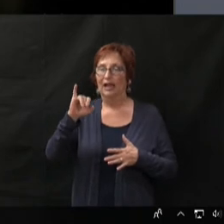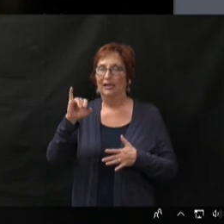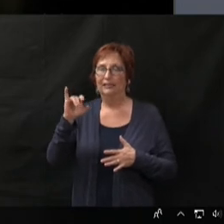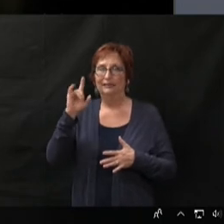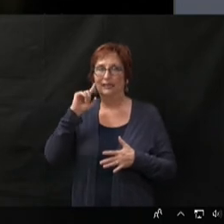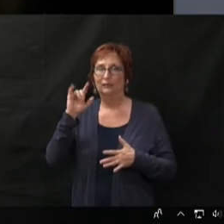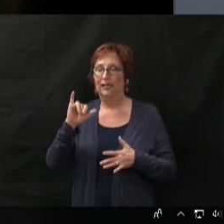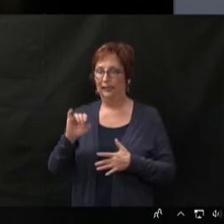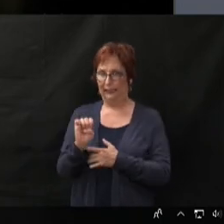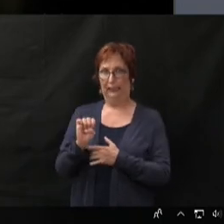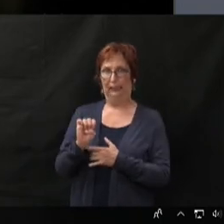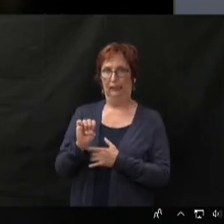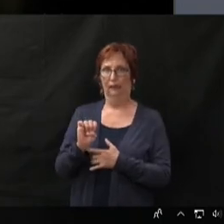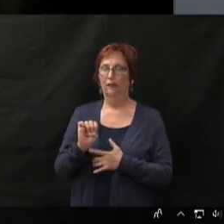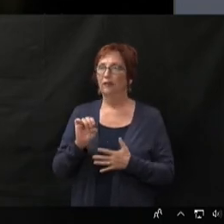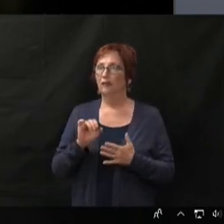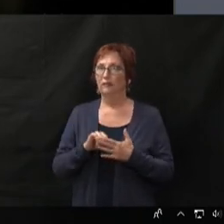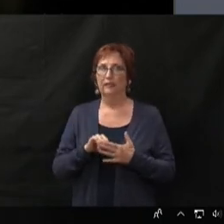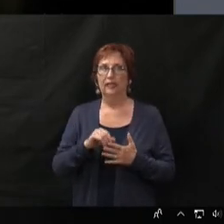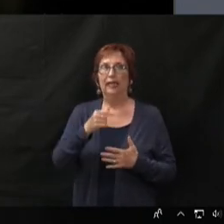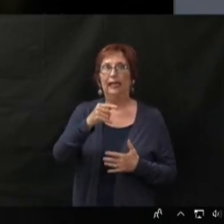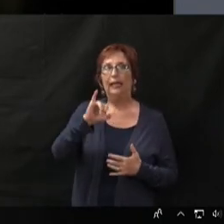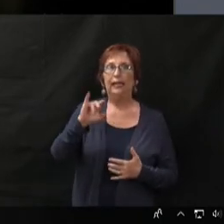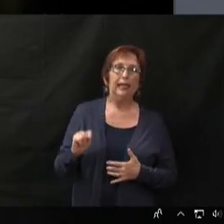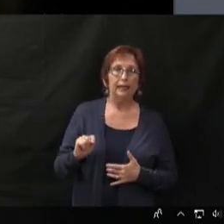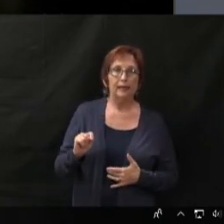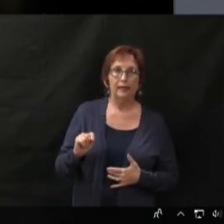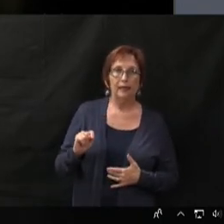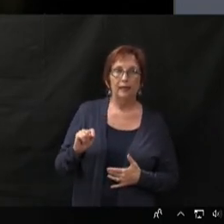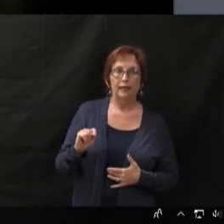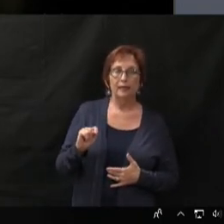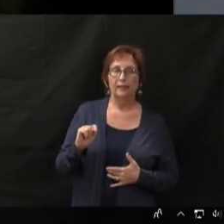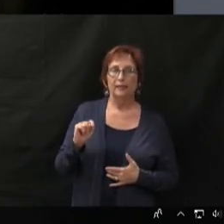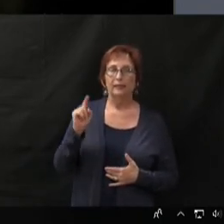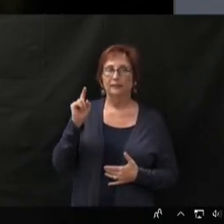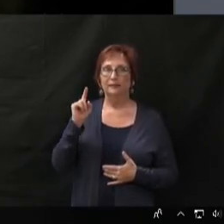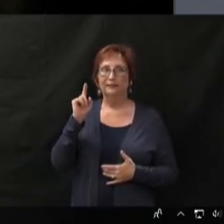E making the schwa sound of I in get.